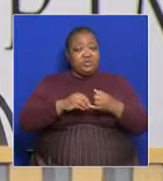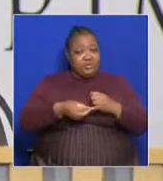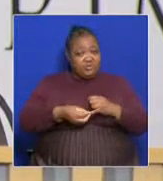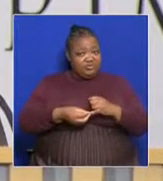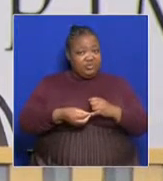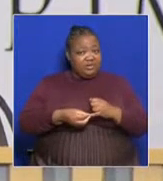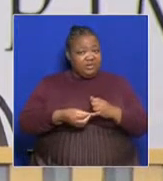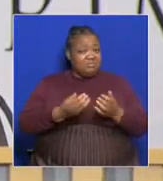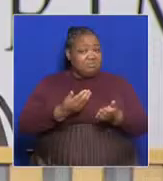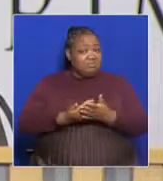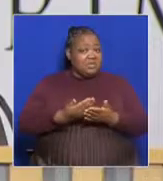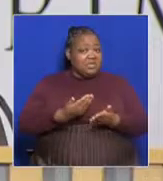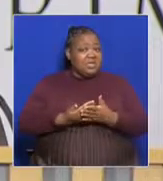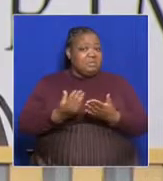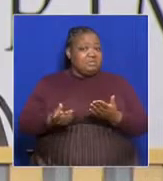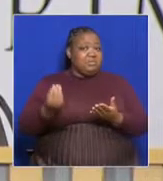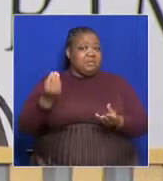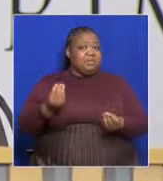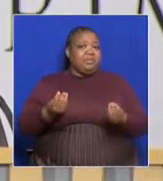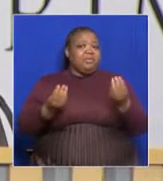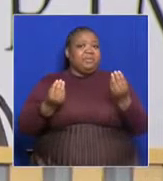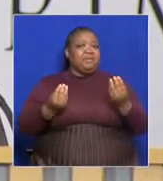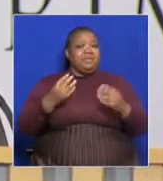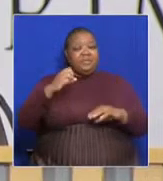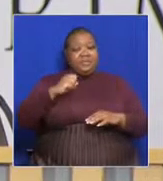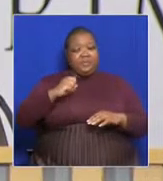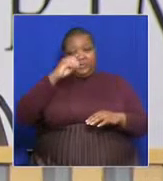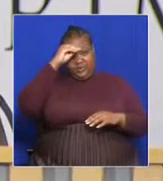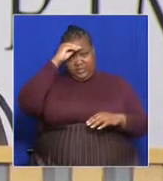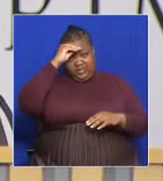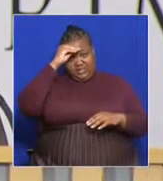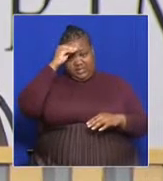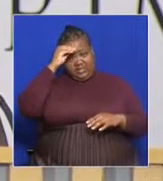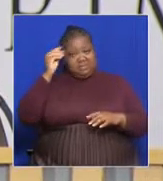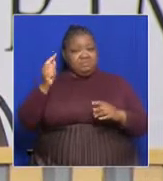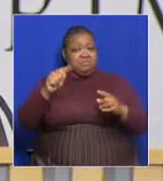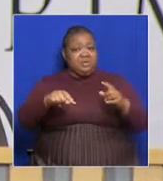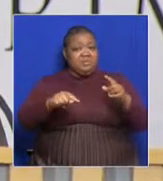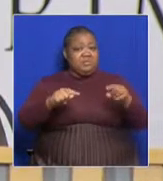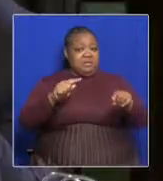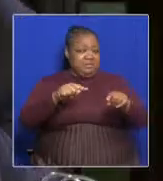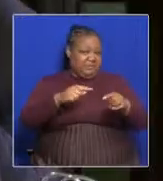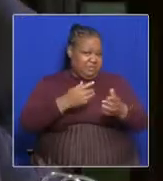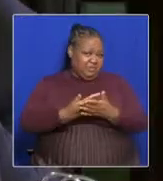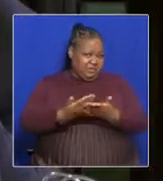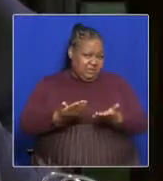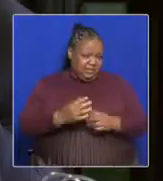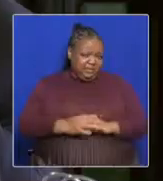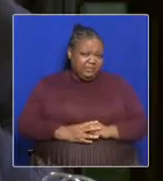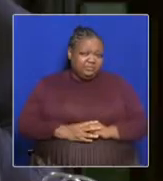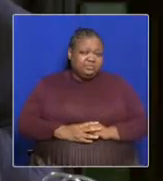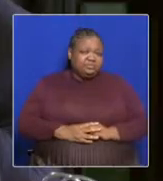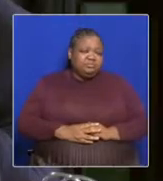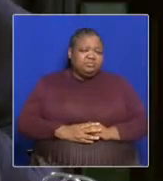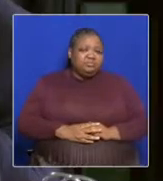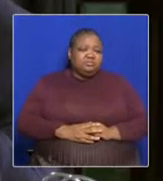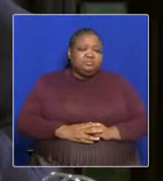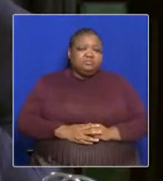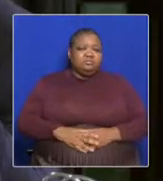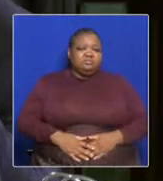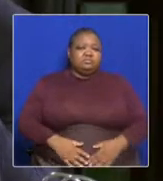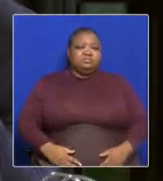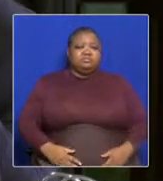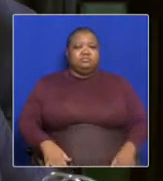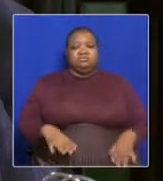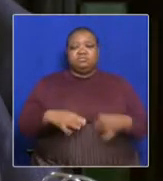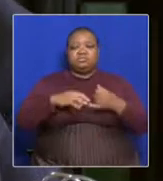gotten reinforcement, for all you know as you sit there. You can't say, I did not try just